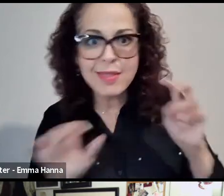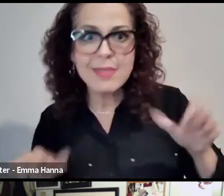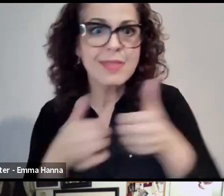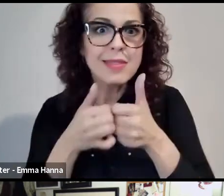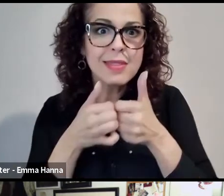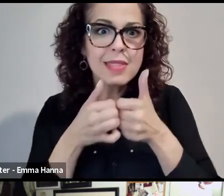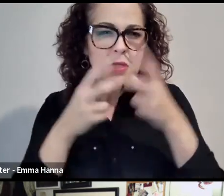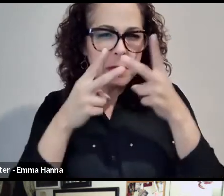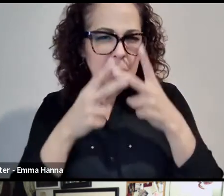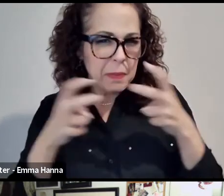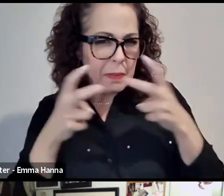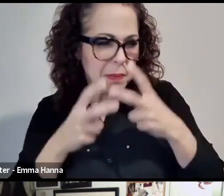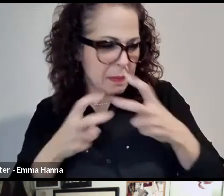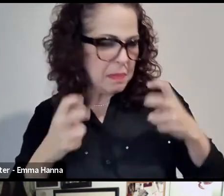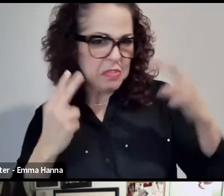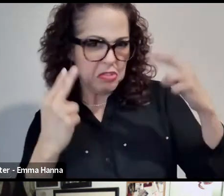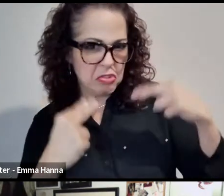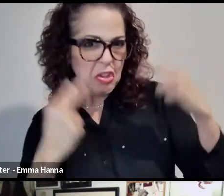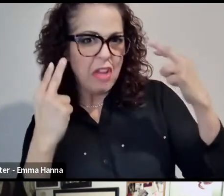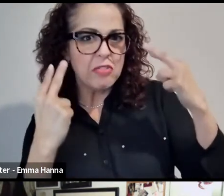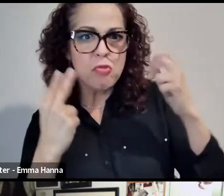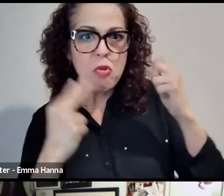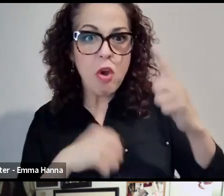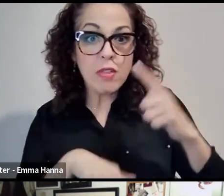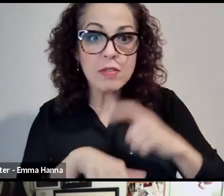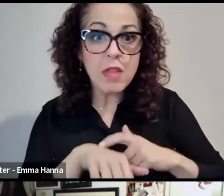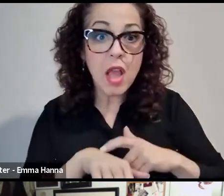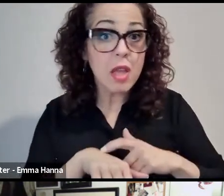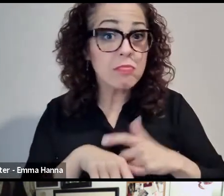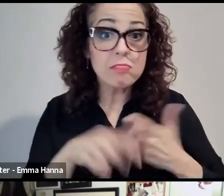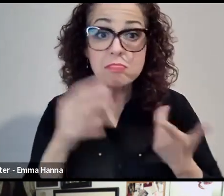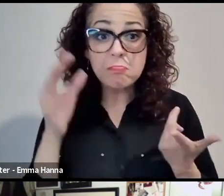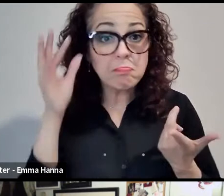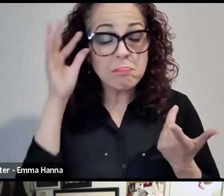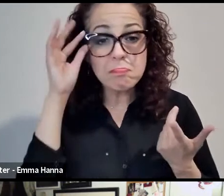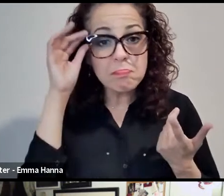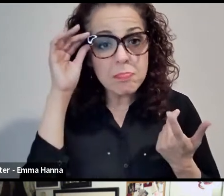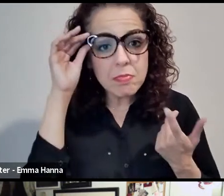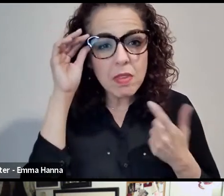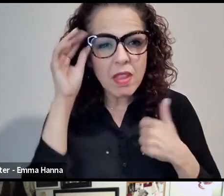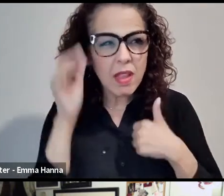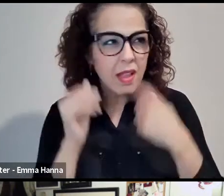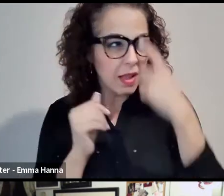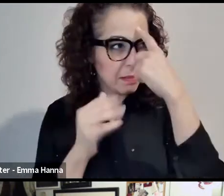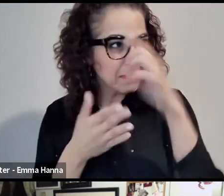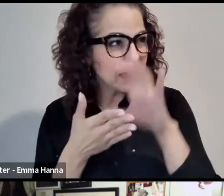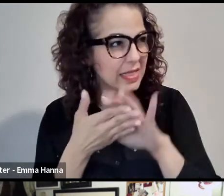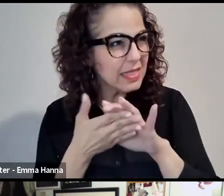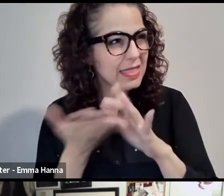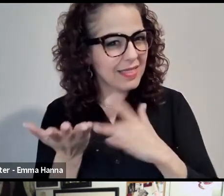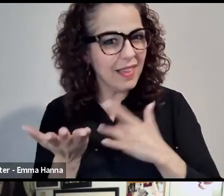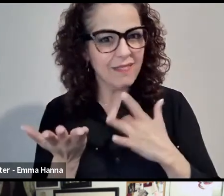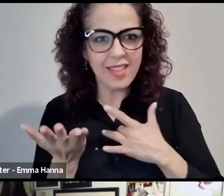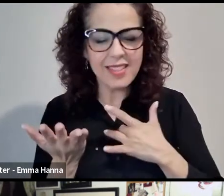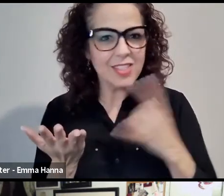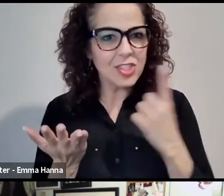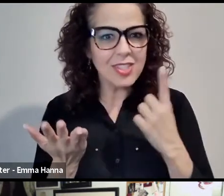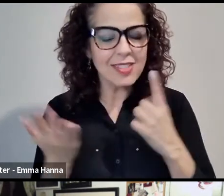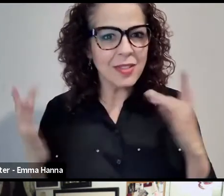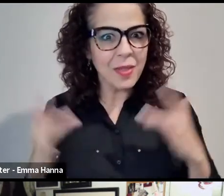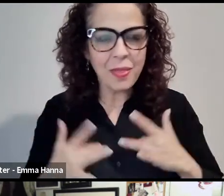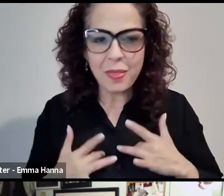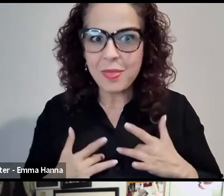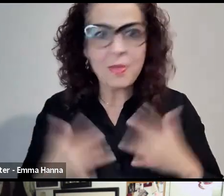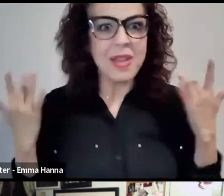scrutinized and judged all the time. And I find that there's something thrilling. I can just see it.